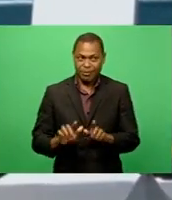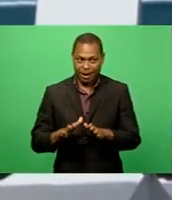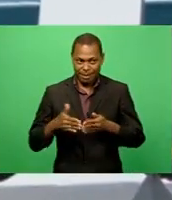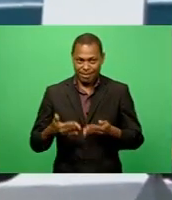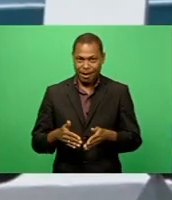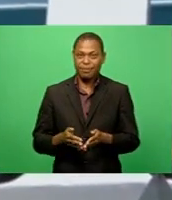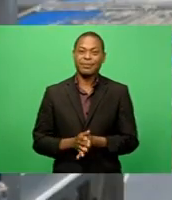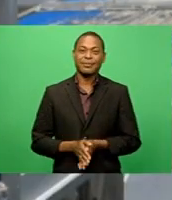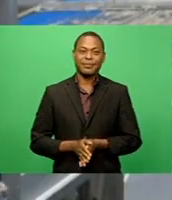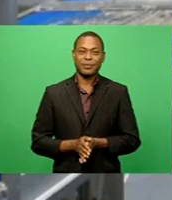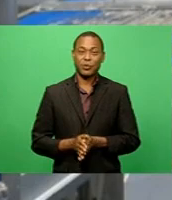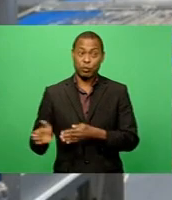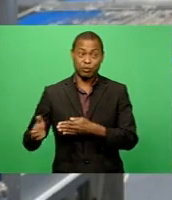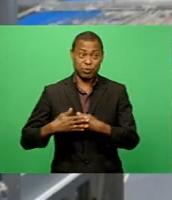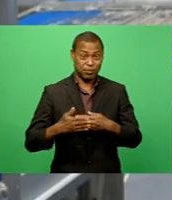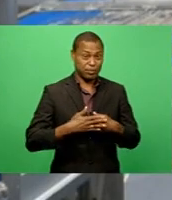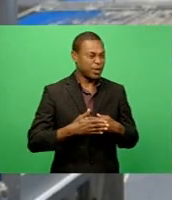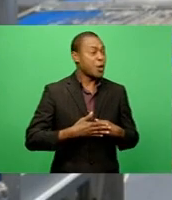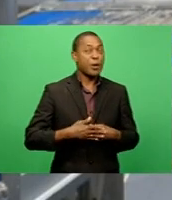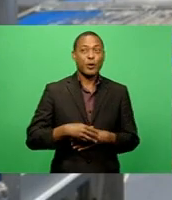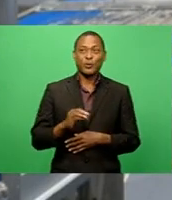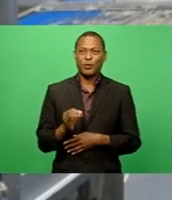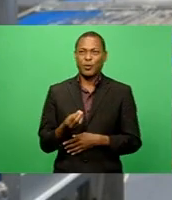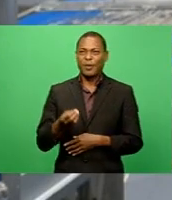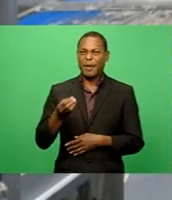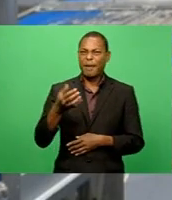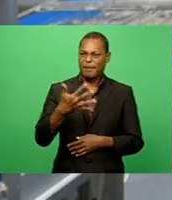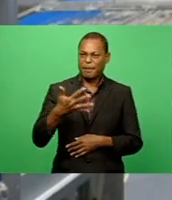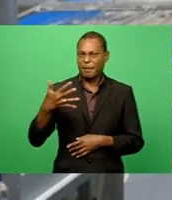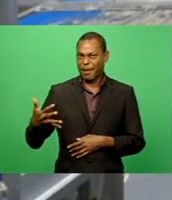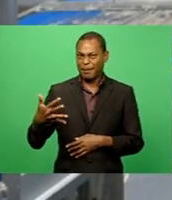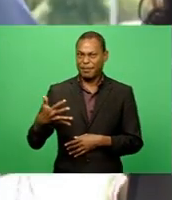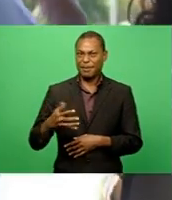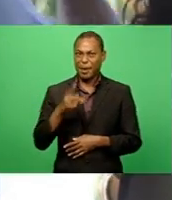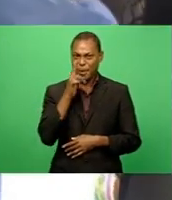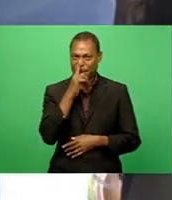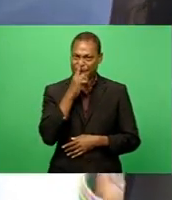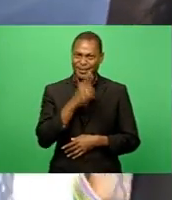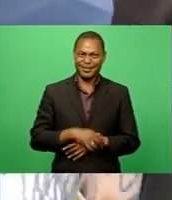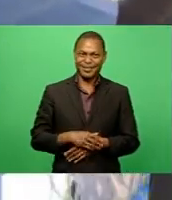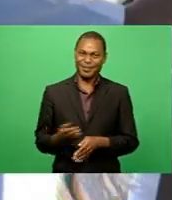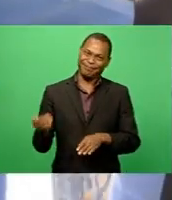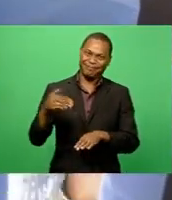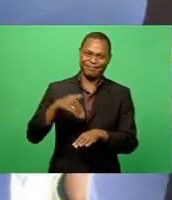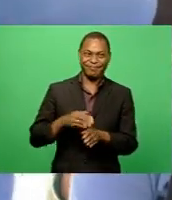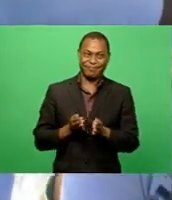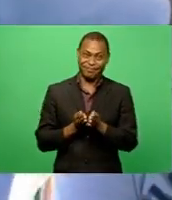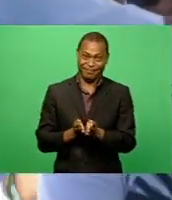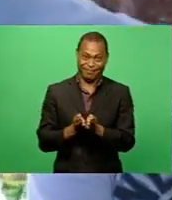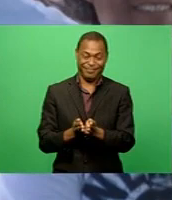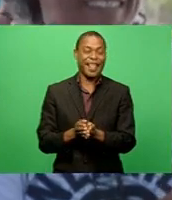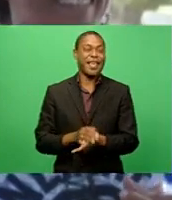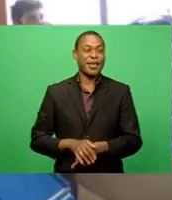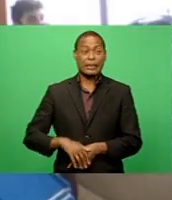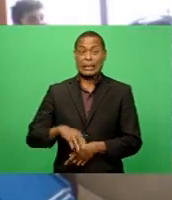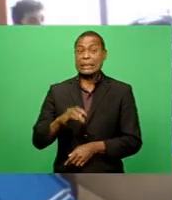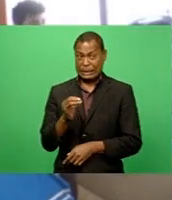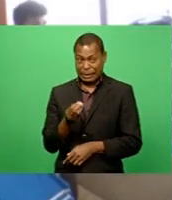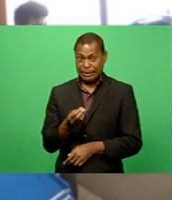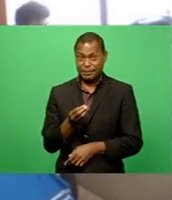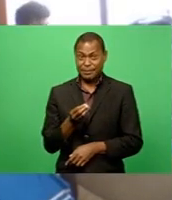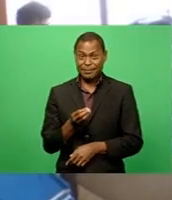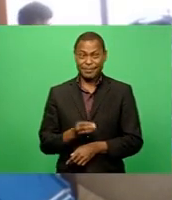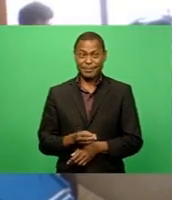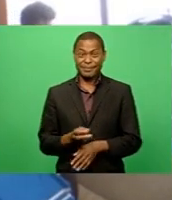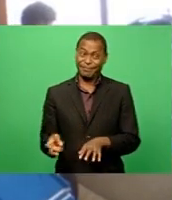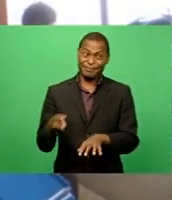we're ready to go, and with 55 passengers on board, we'll see how the first cruise go. And for some of the passengers on board, this will be